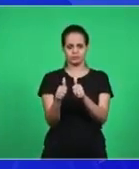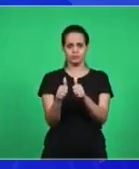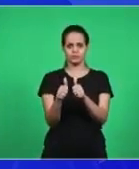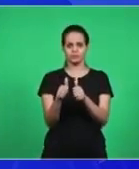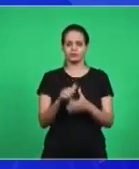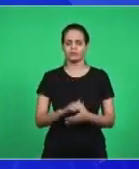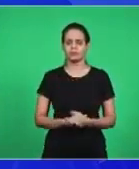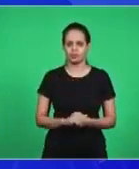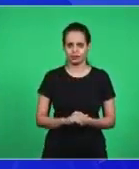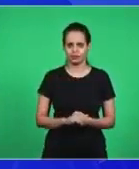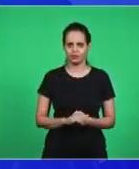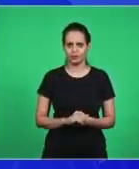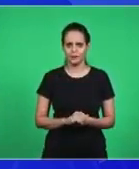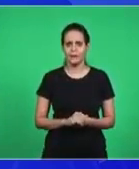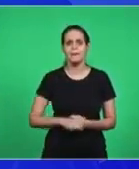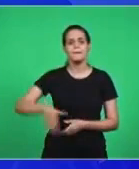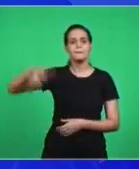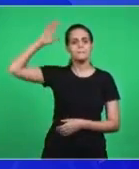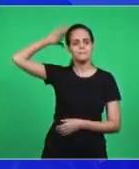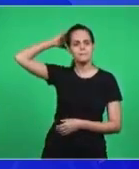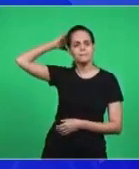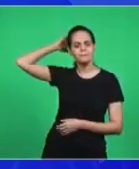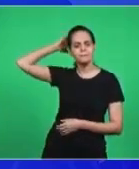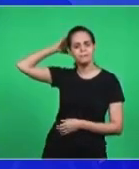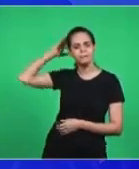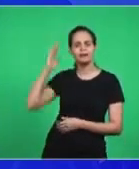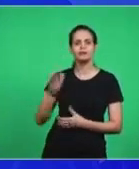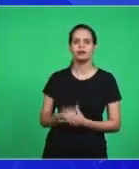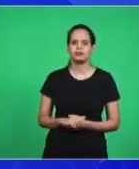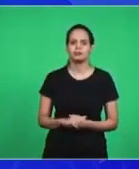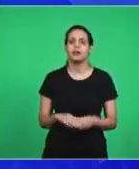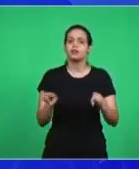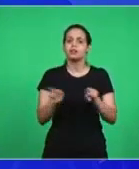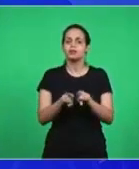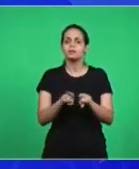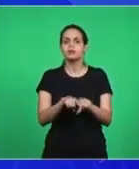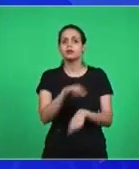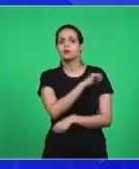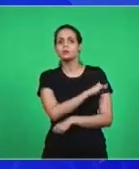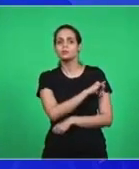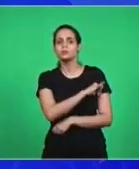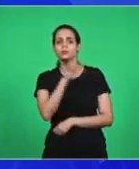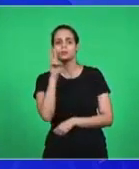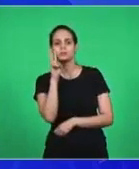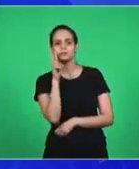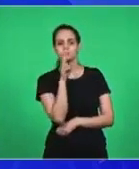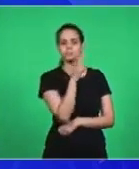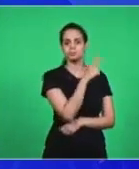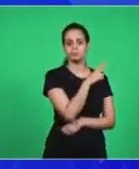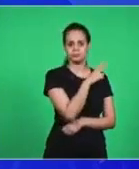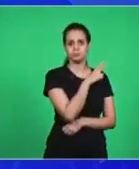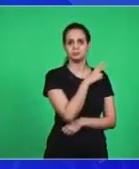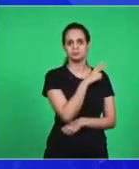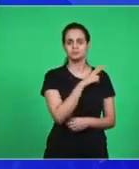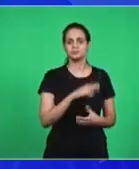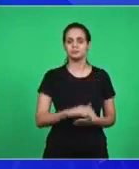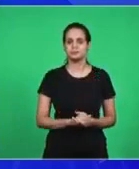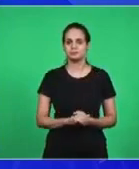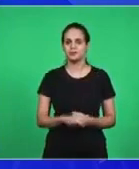days in Ananindeua in Pará, in Belém, and also Angra dos Reis in Rio de